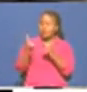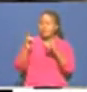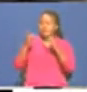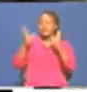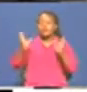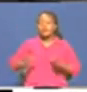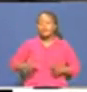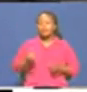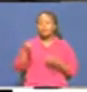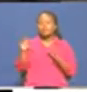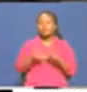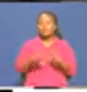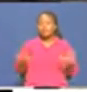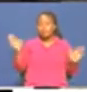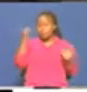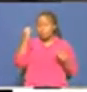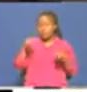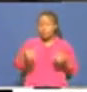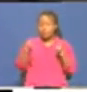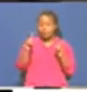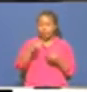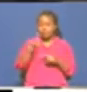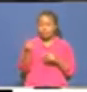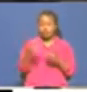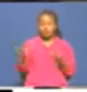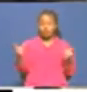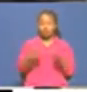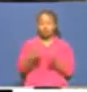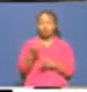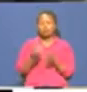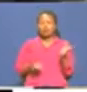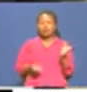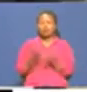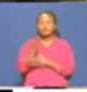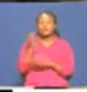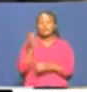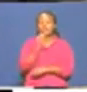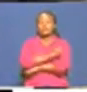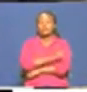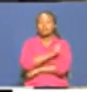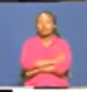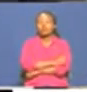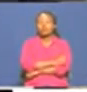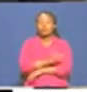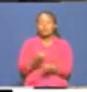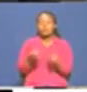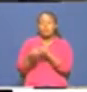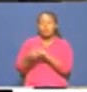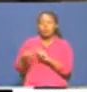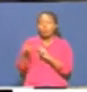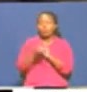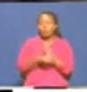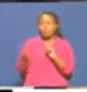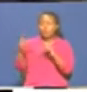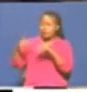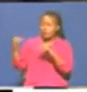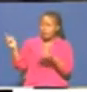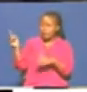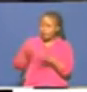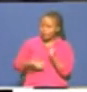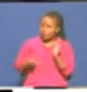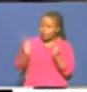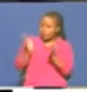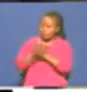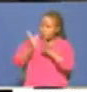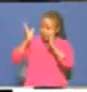being among the first people to start the beach volleyball in their school. And we are telling you, madam, the choice that you've taken,